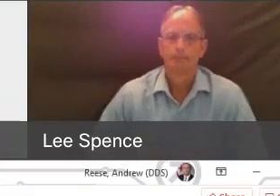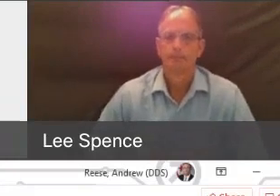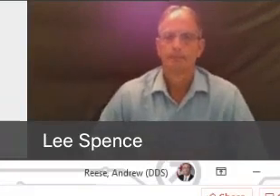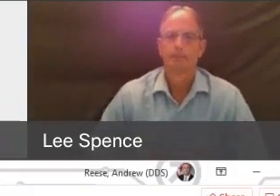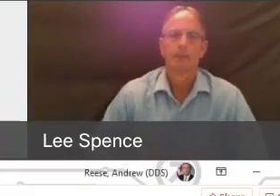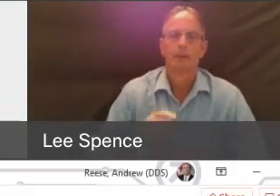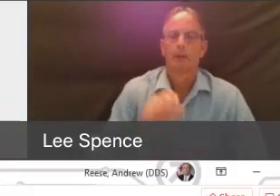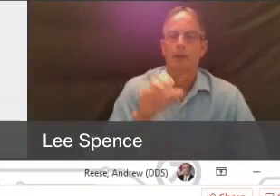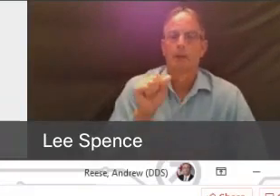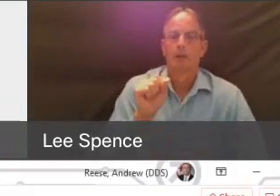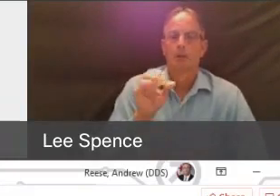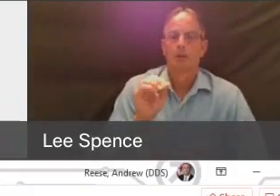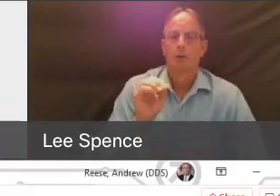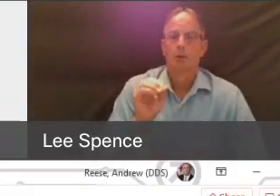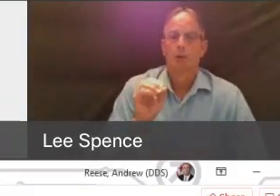So there are